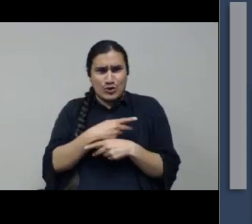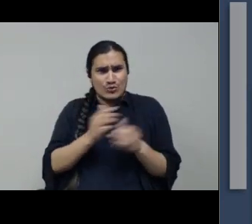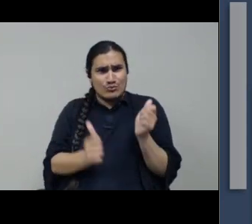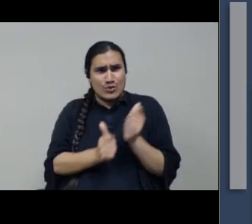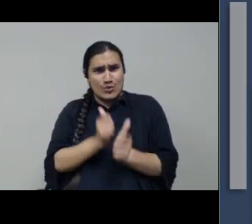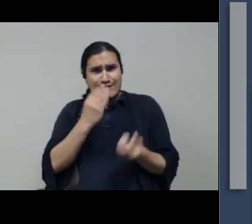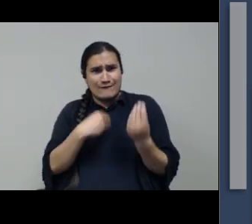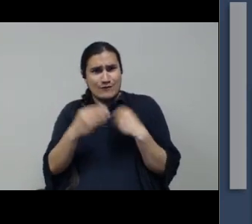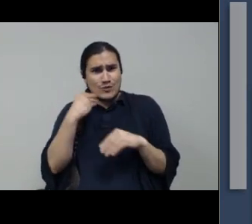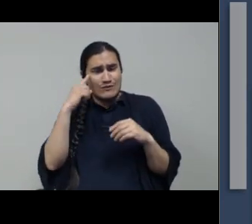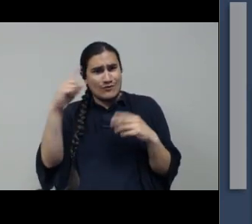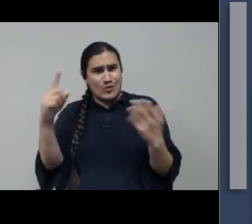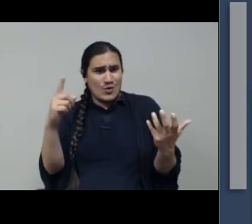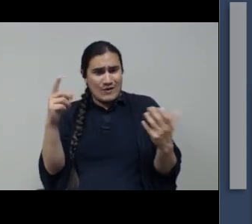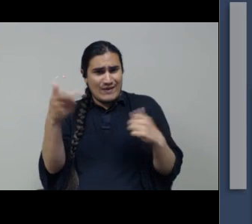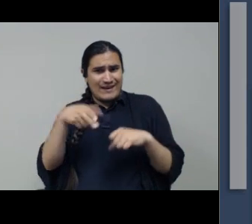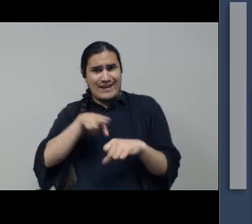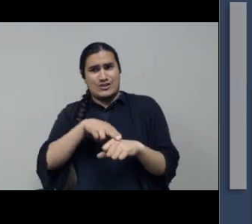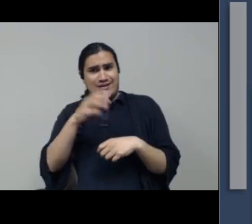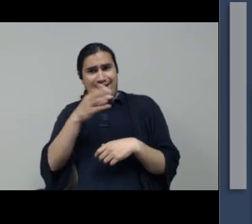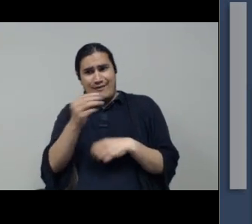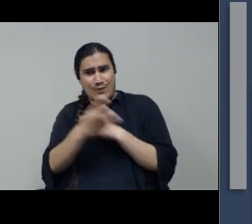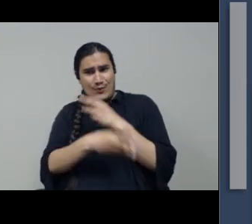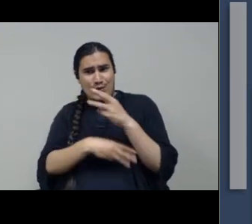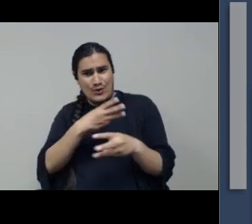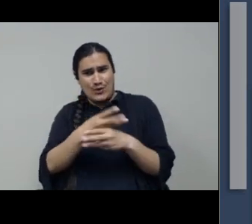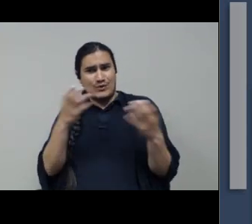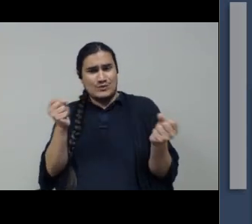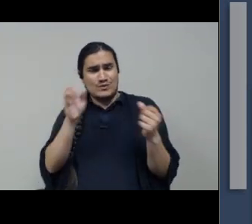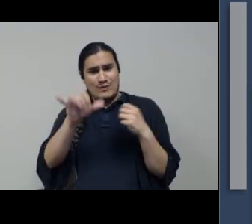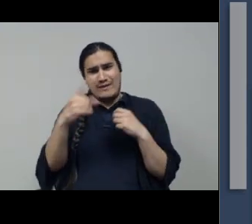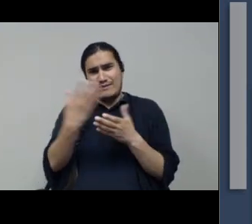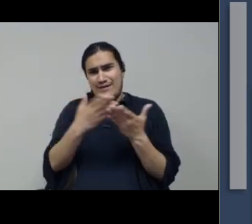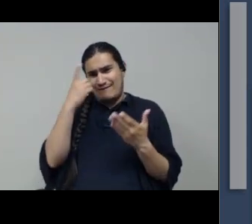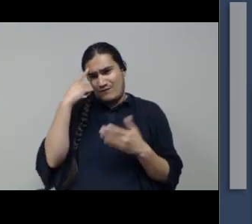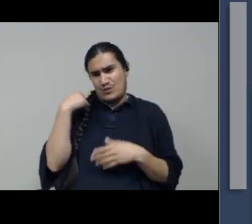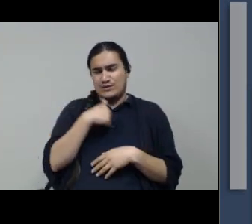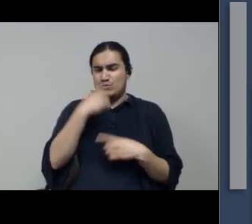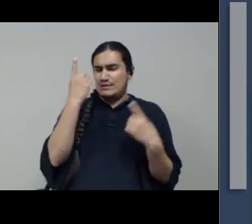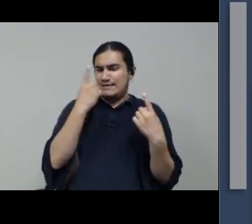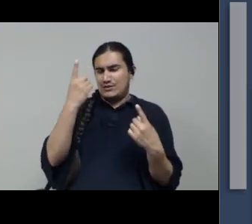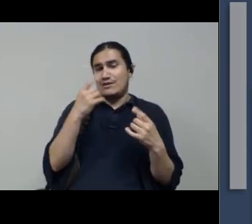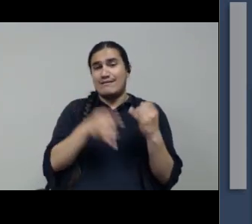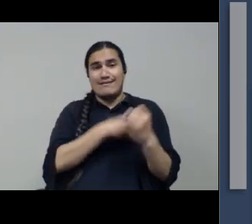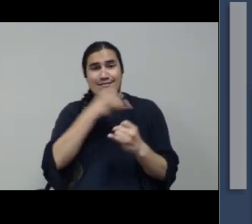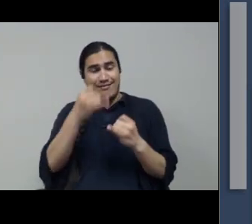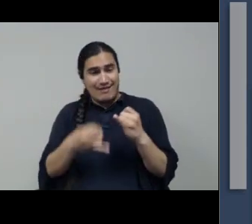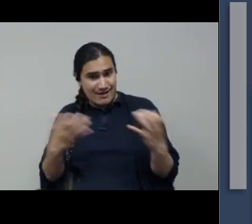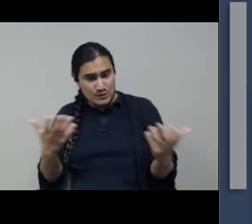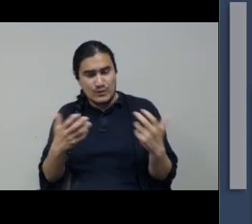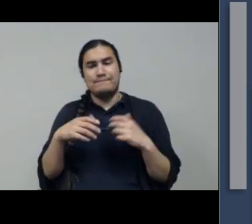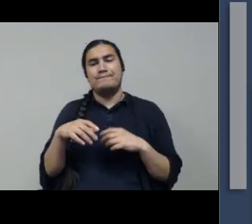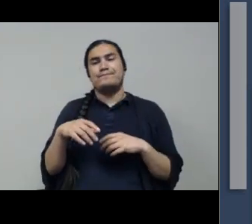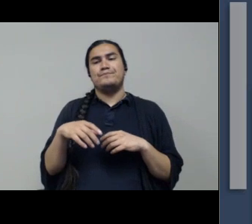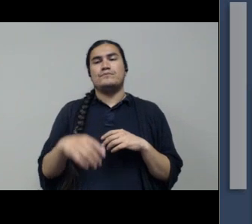the foods for the nation in the world. And so that's something for us to consider. And then just lastly is that,